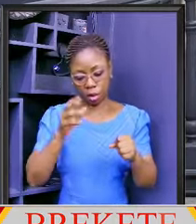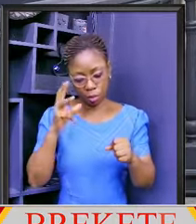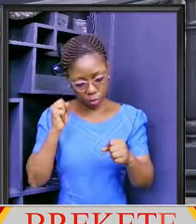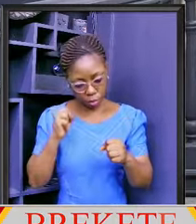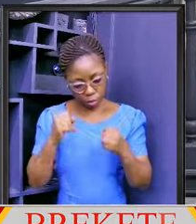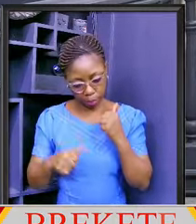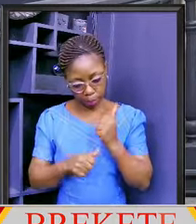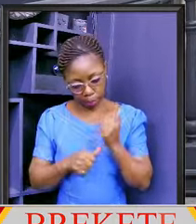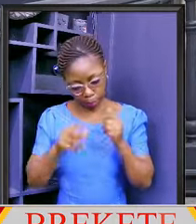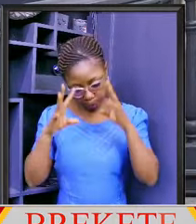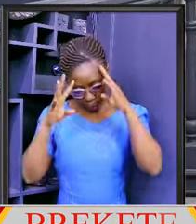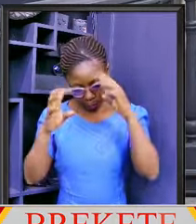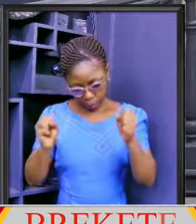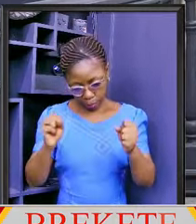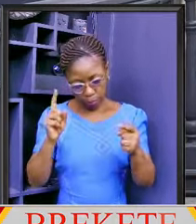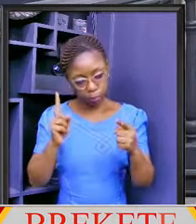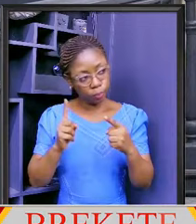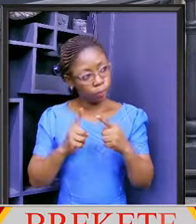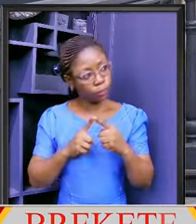to.